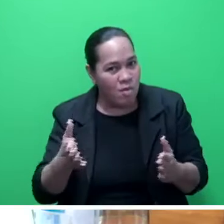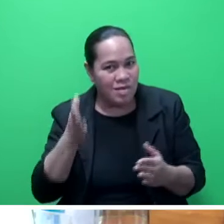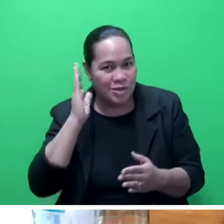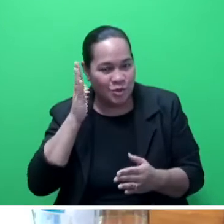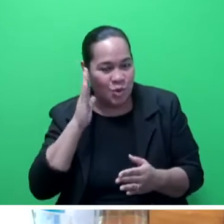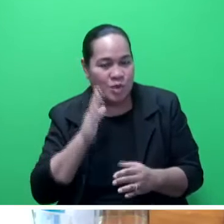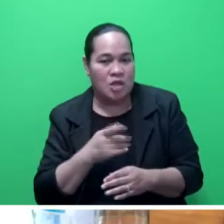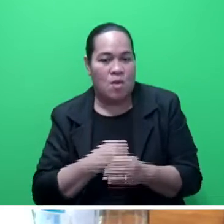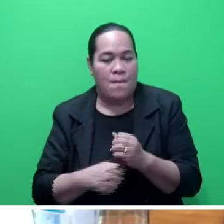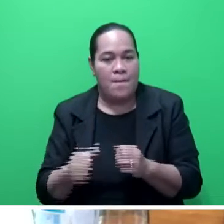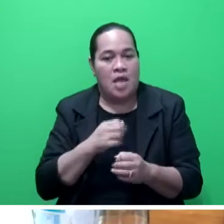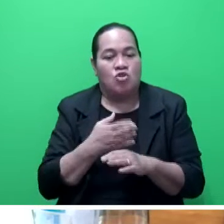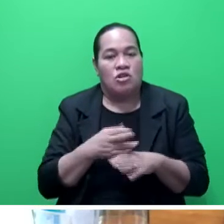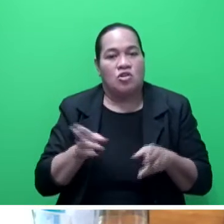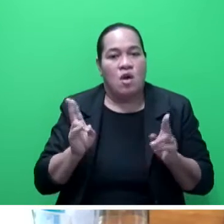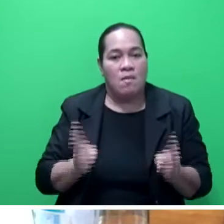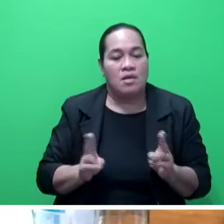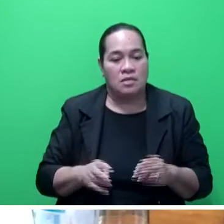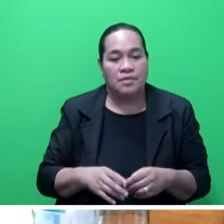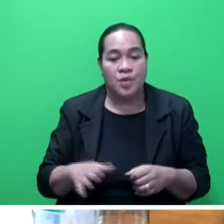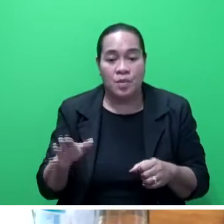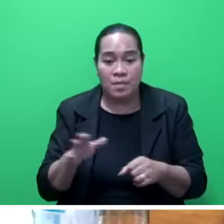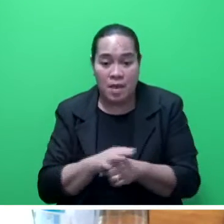new normal. To ensure that schools meet the